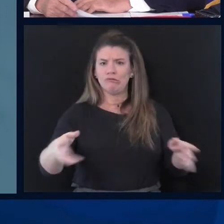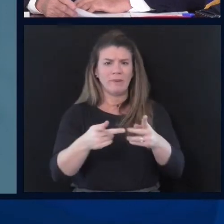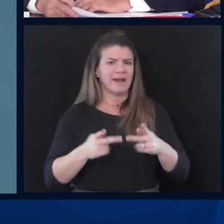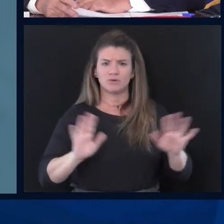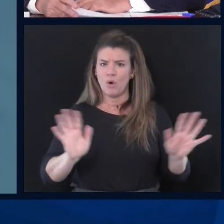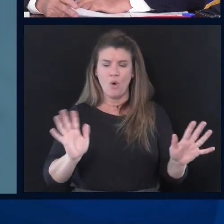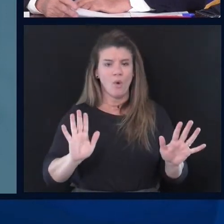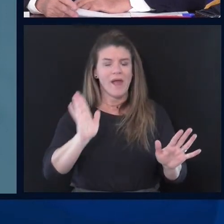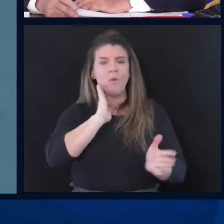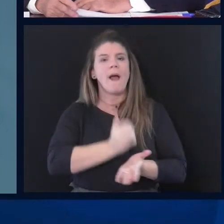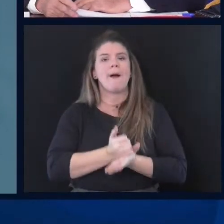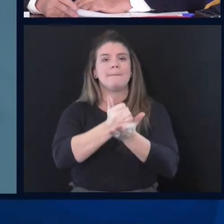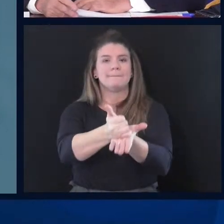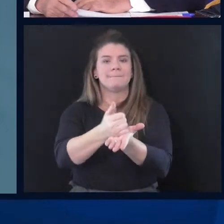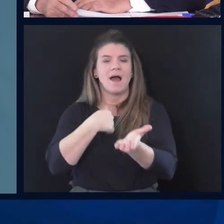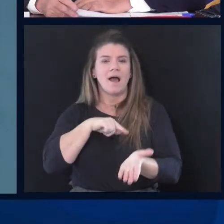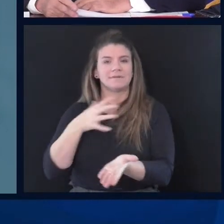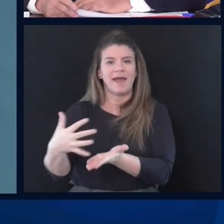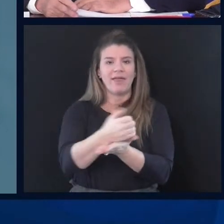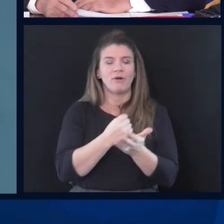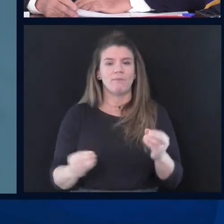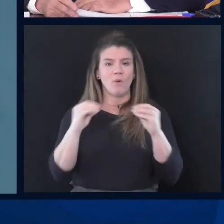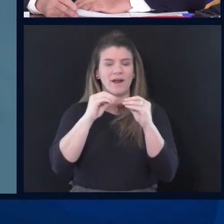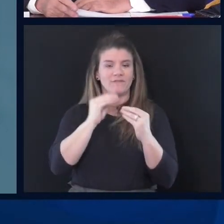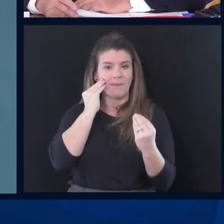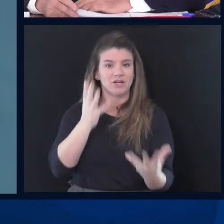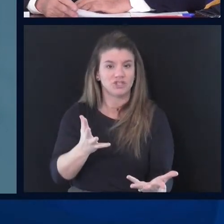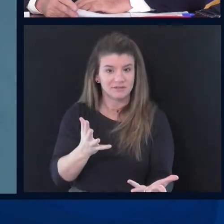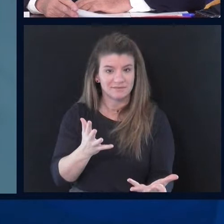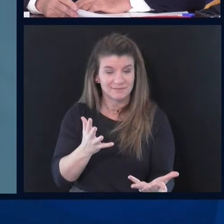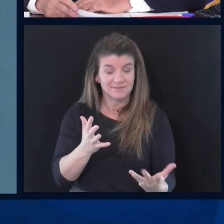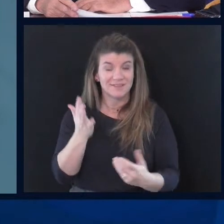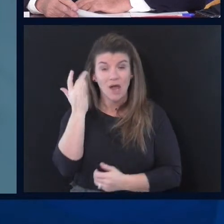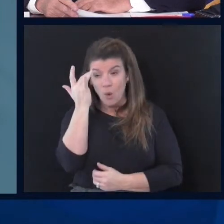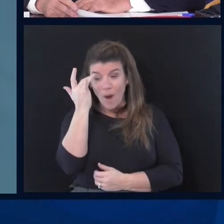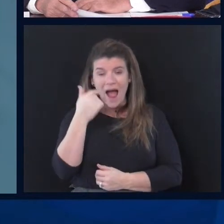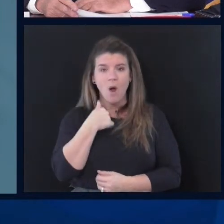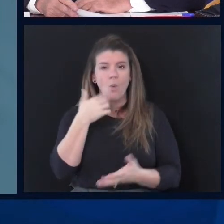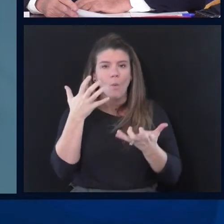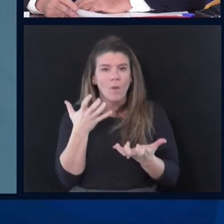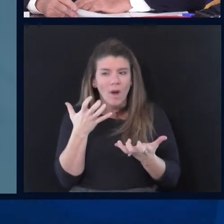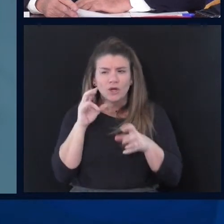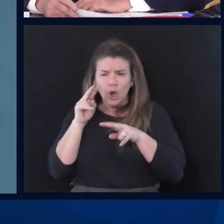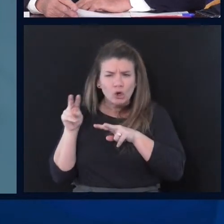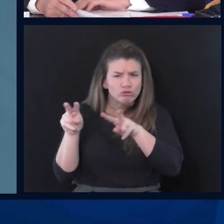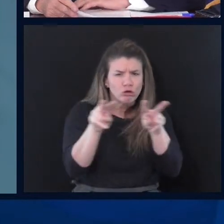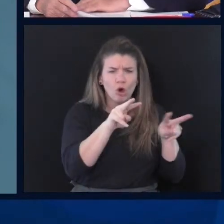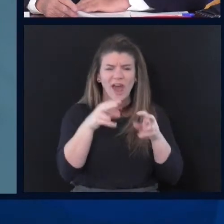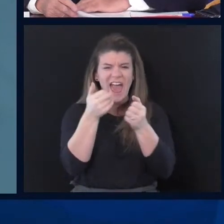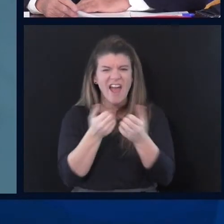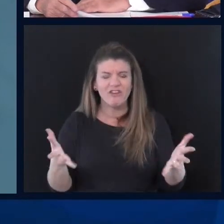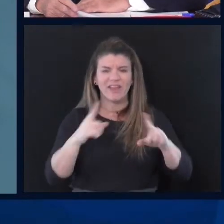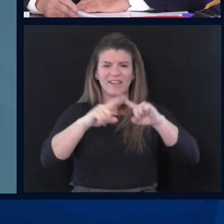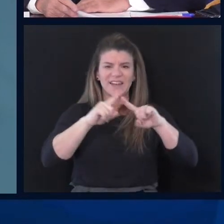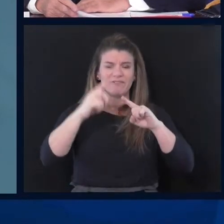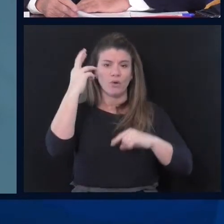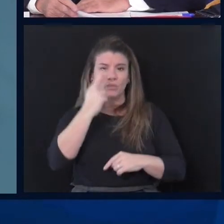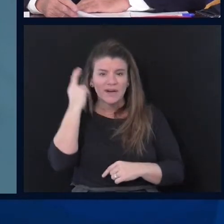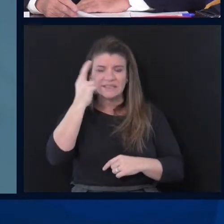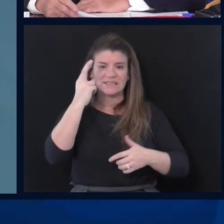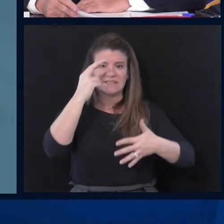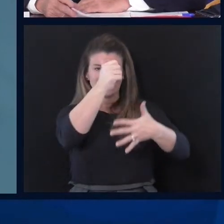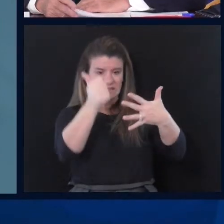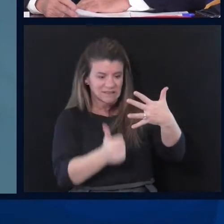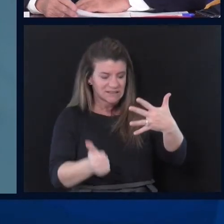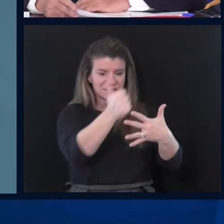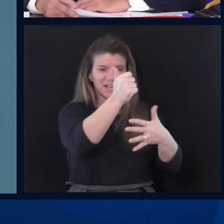just help in every way. And we're trying to look after all the different demographics and everybody in